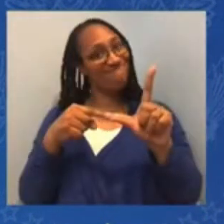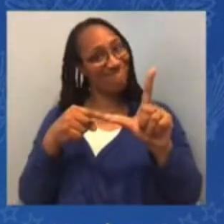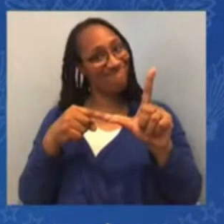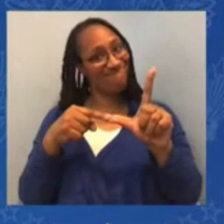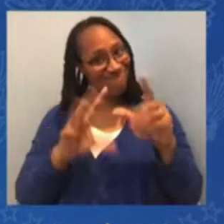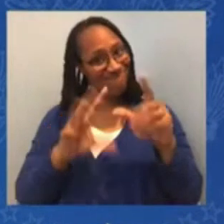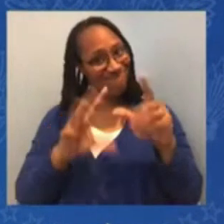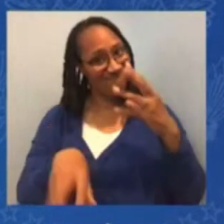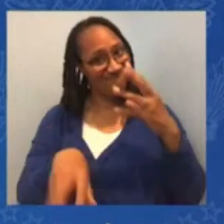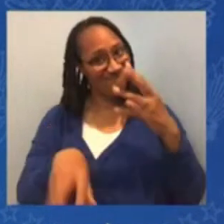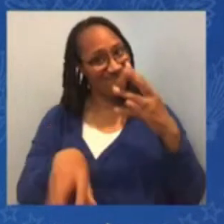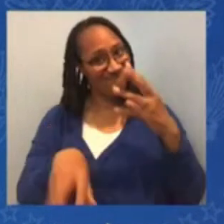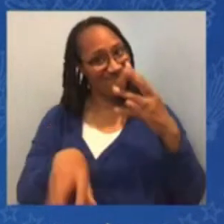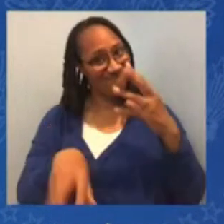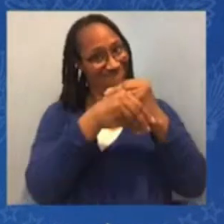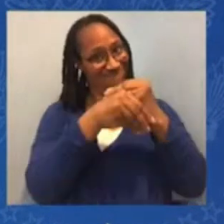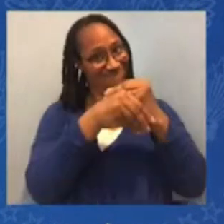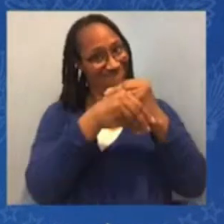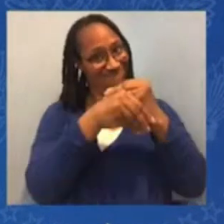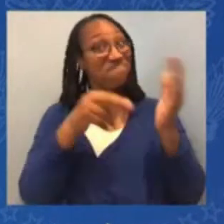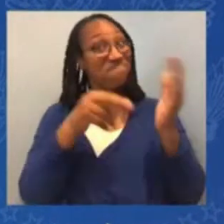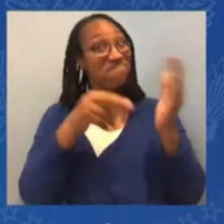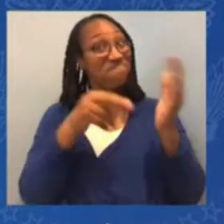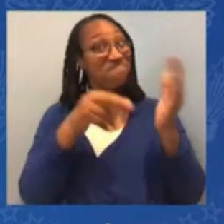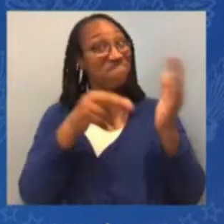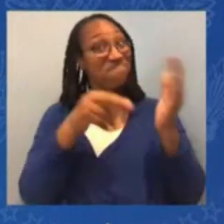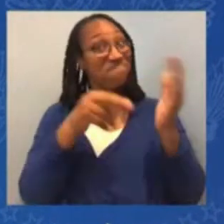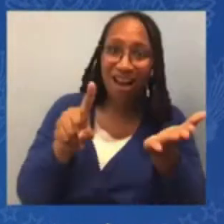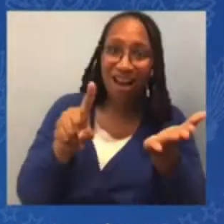in Philadelphia and New York, areas I know well,